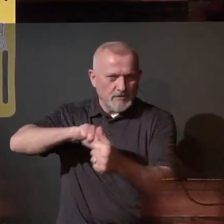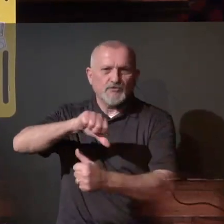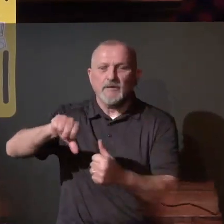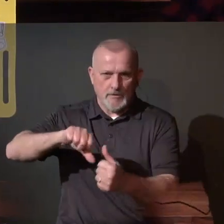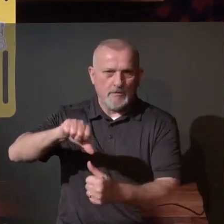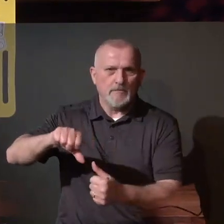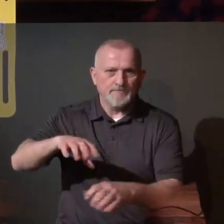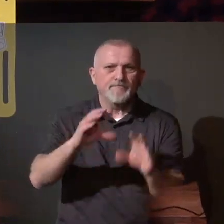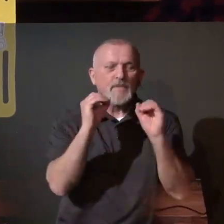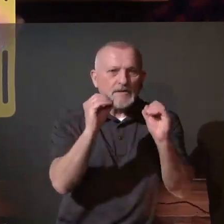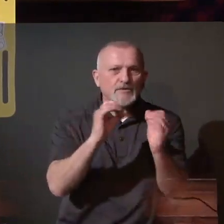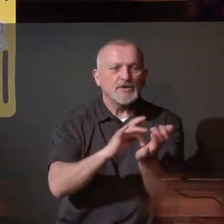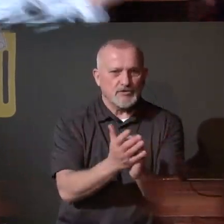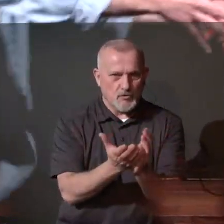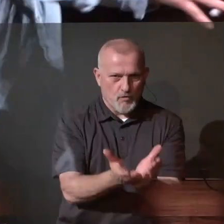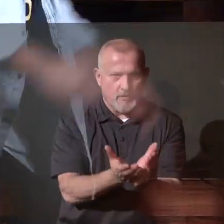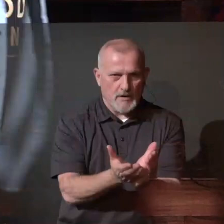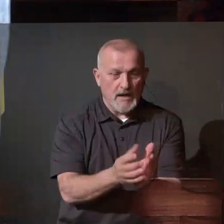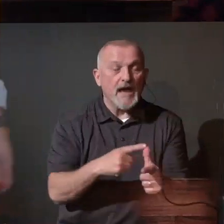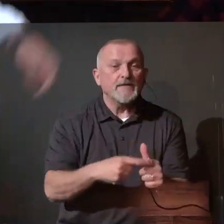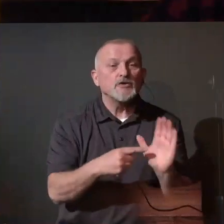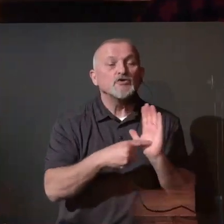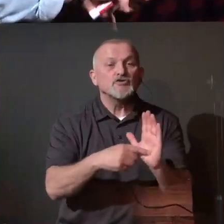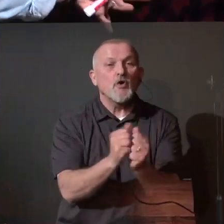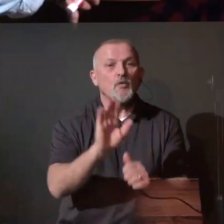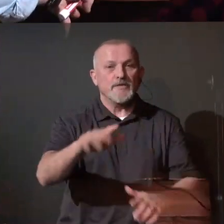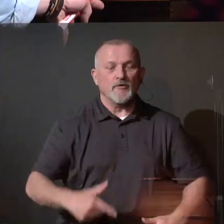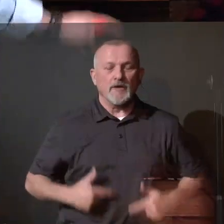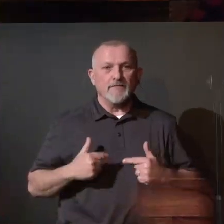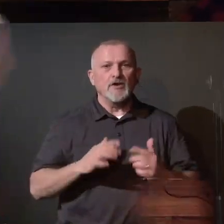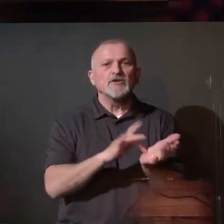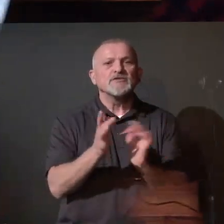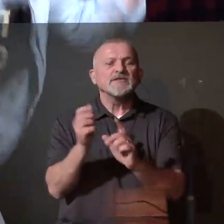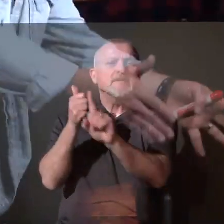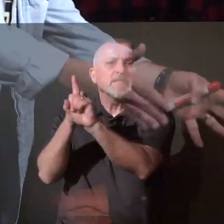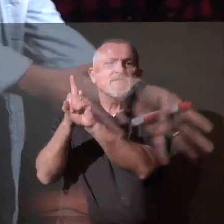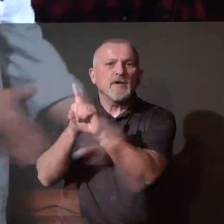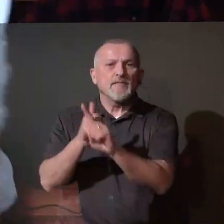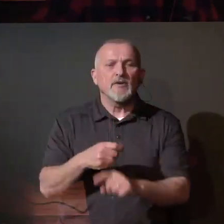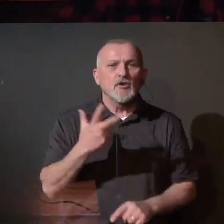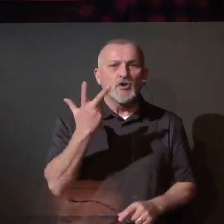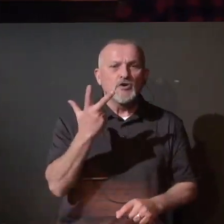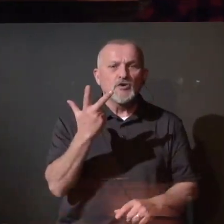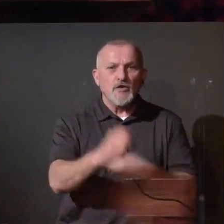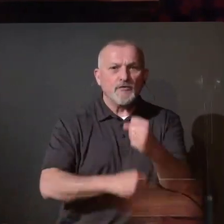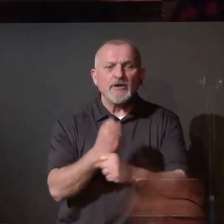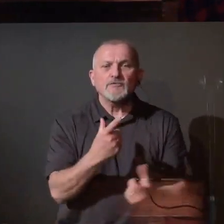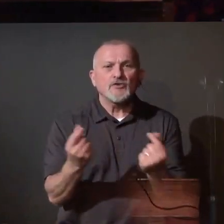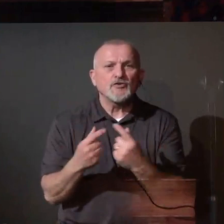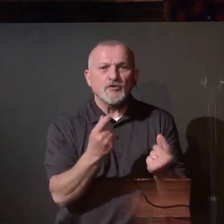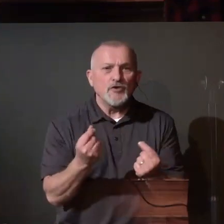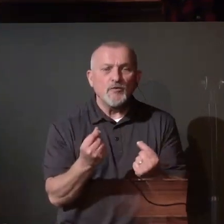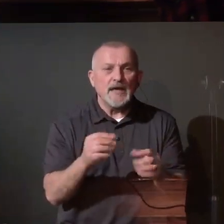both spectrums. You teach the Word, then you model it through your living. What did Jesus do for 3 years? He taught the Word and He modeled it with His